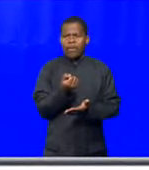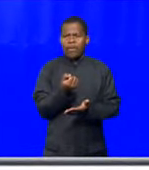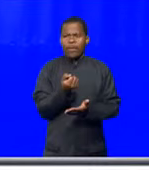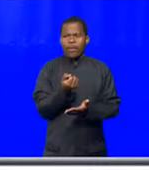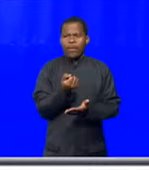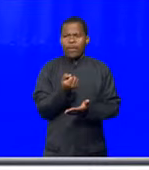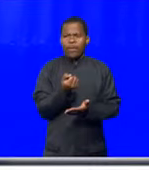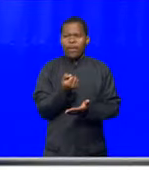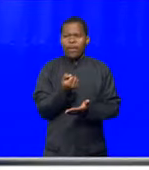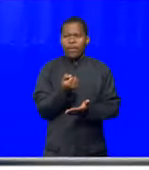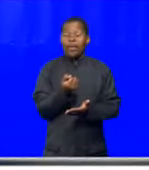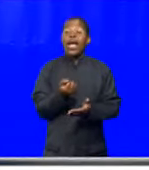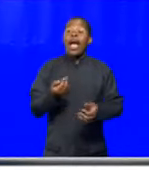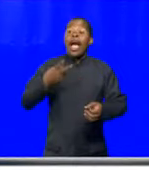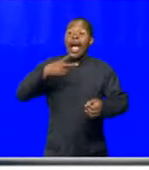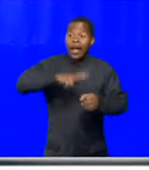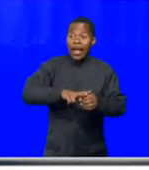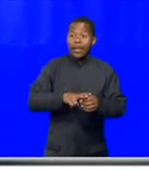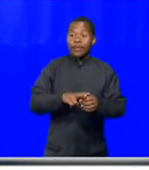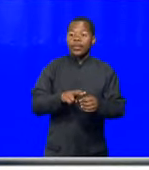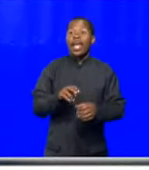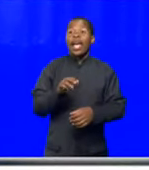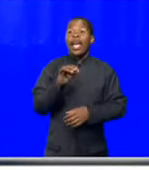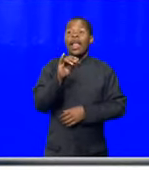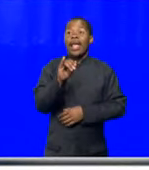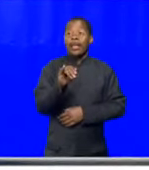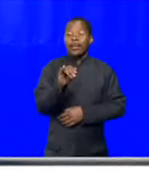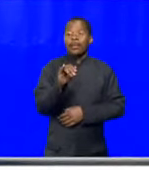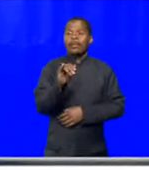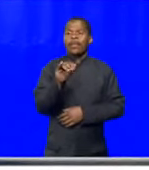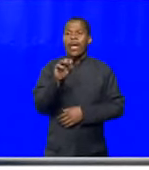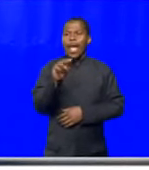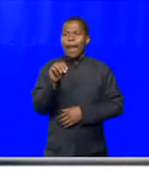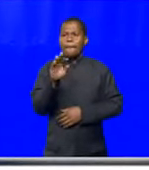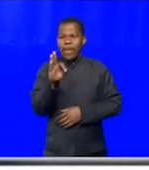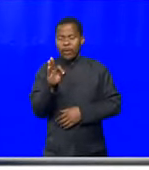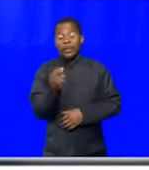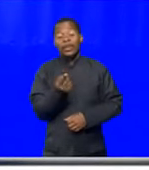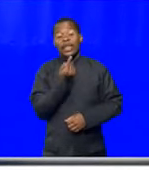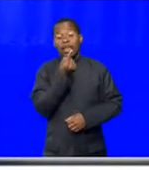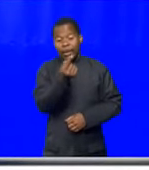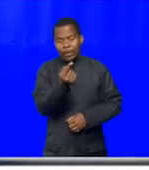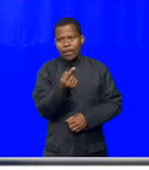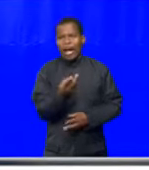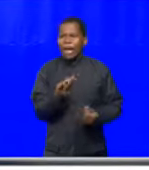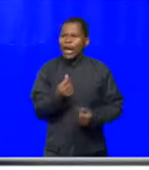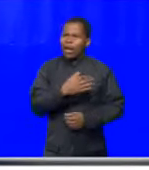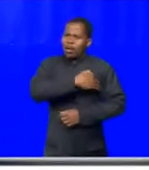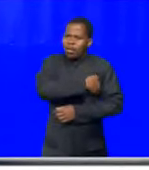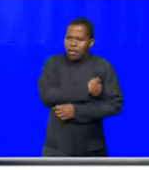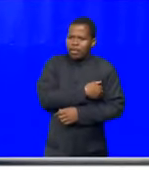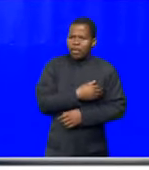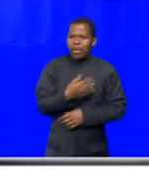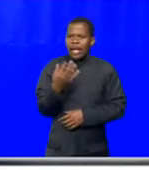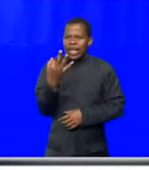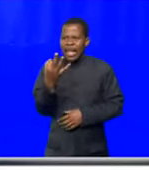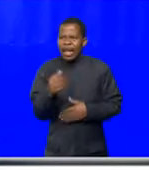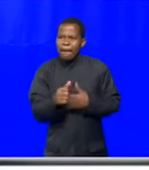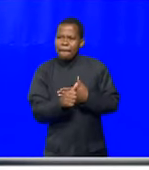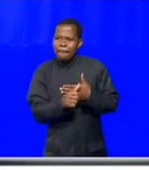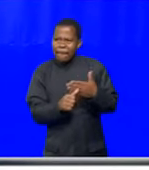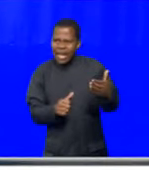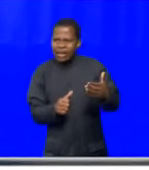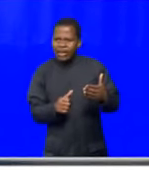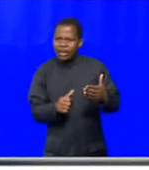it bumps every time that it does come in. The International Monetary Fund recommends that countries should have reserves worth of imports of goods